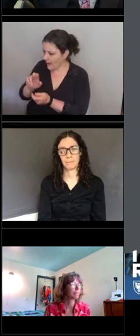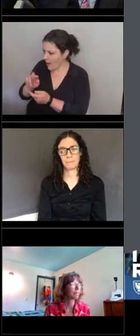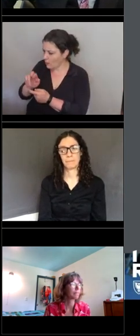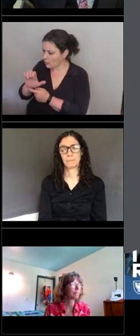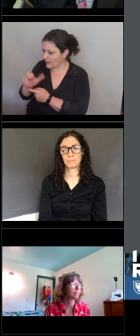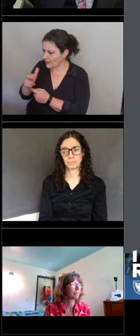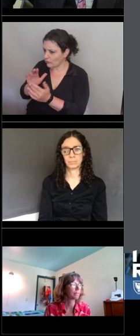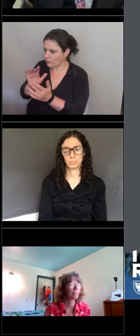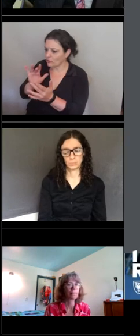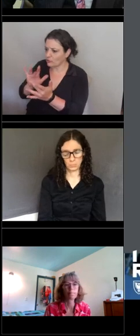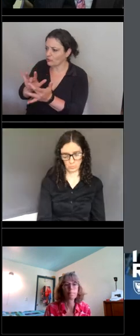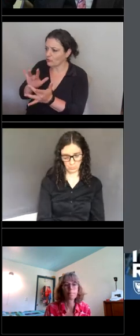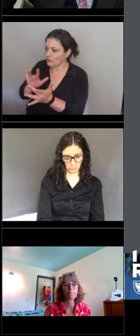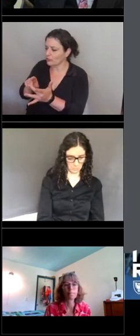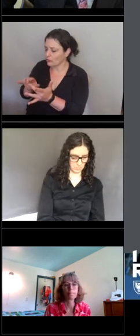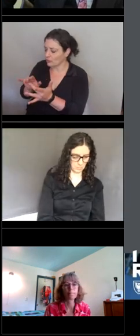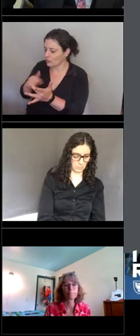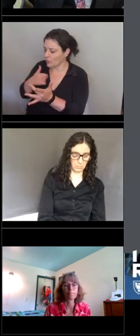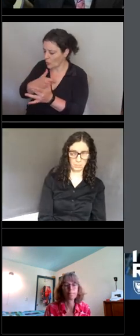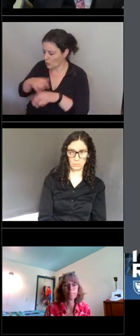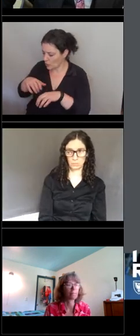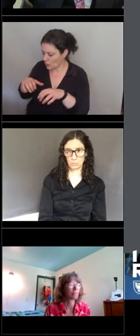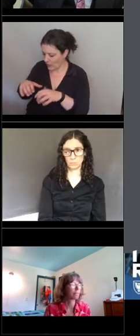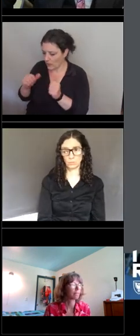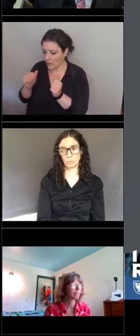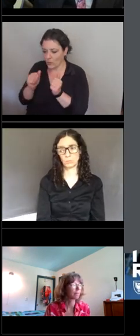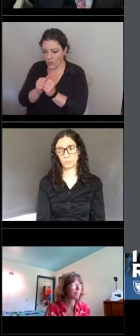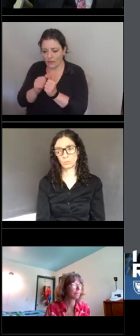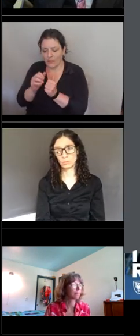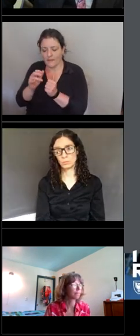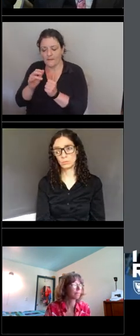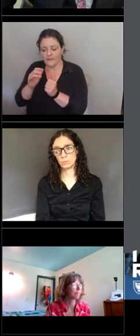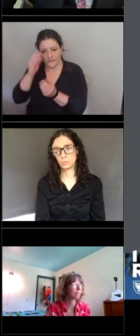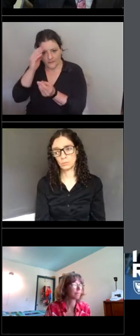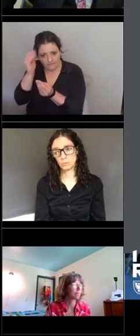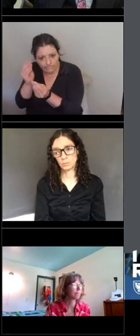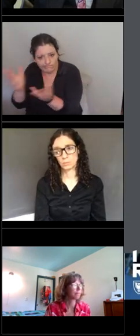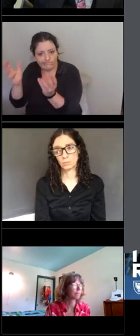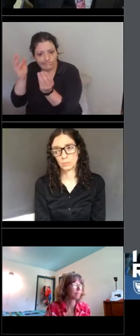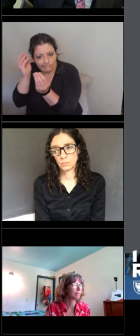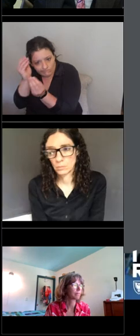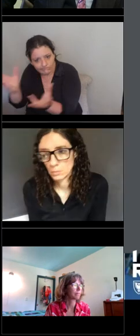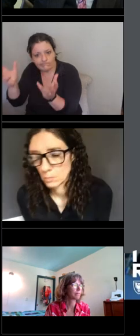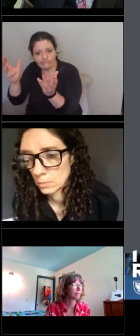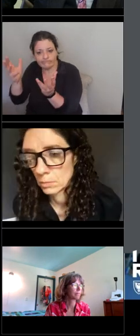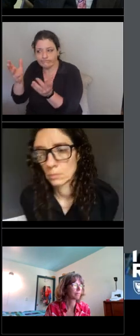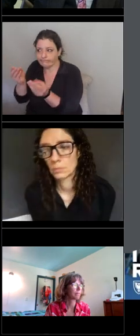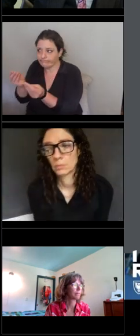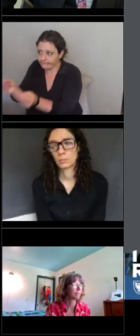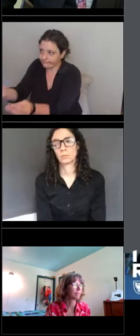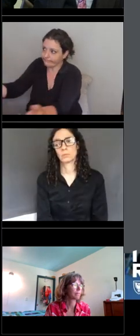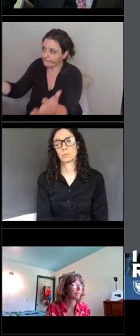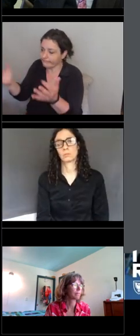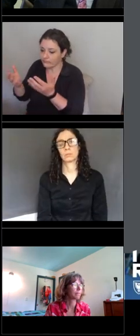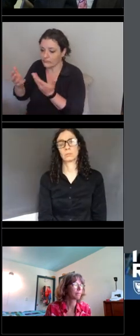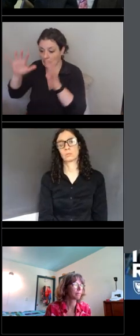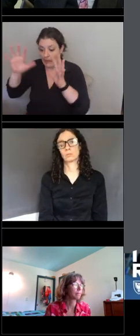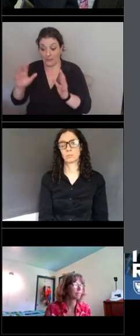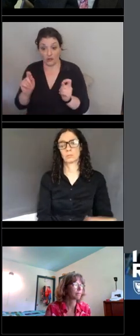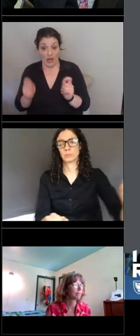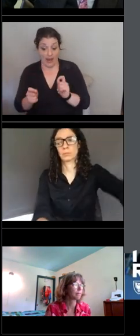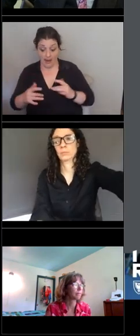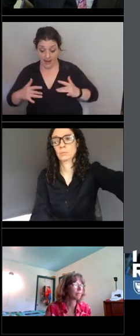transmitting the information of climate change or the risks of climate change or the state of climate change within the park's boundaries